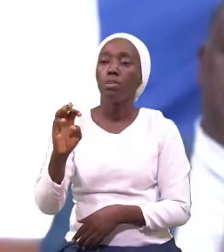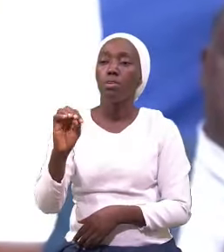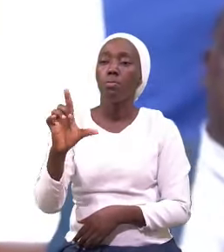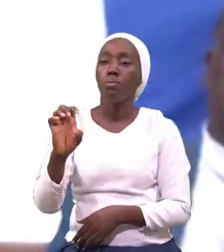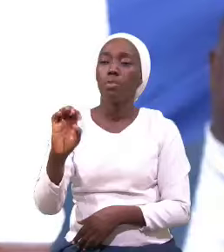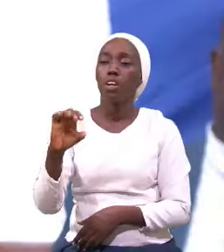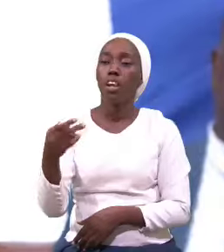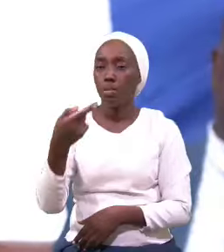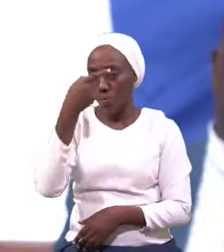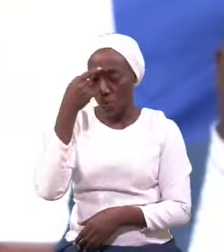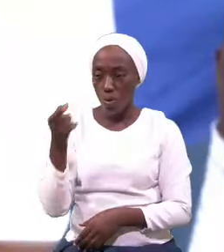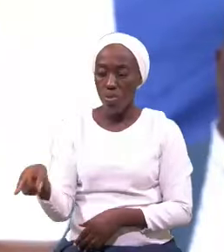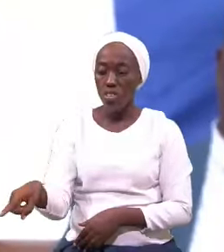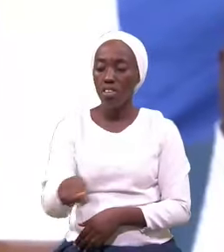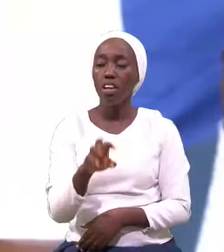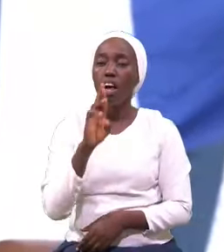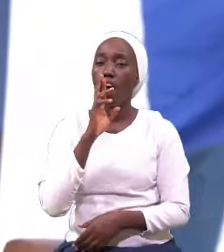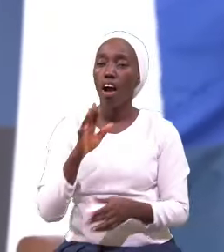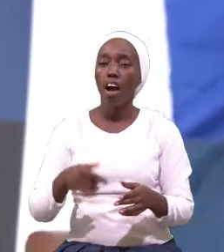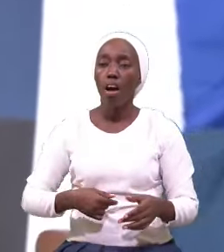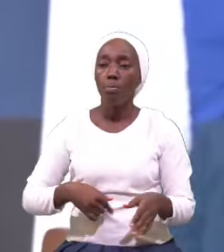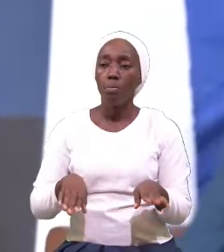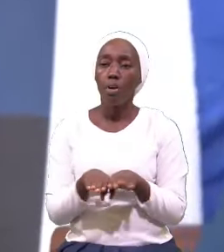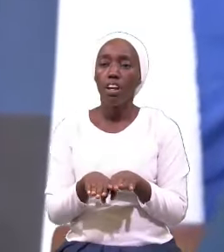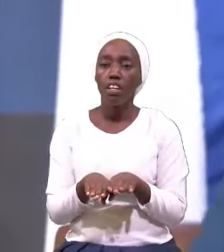barren. Hold on.